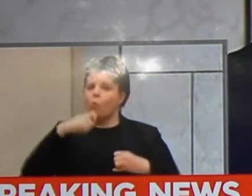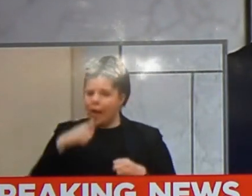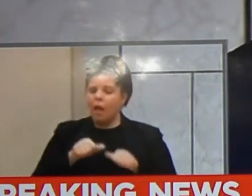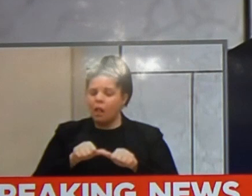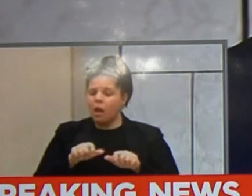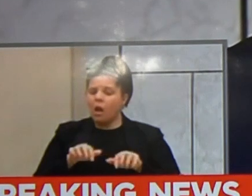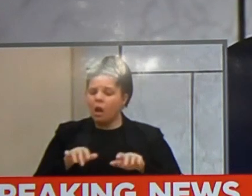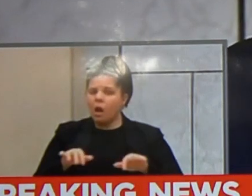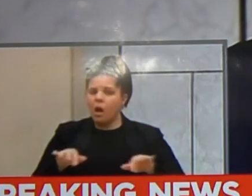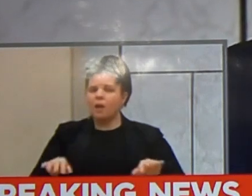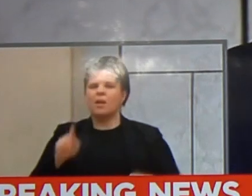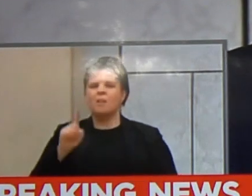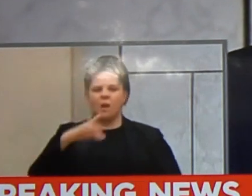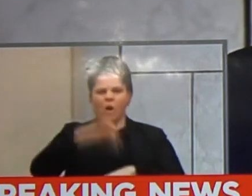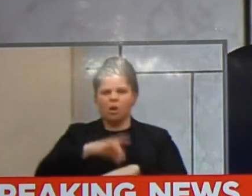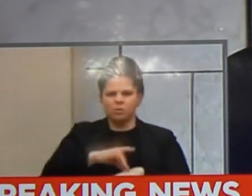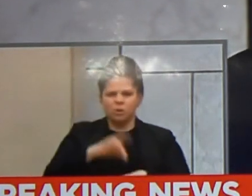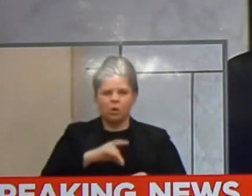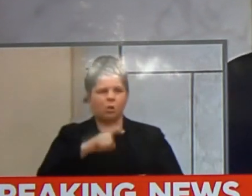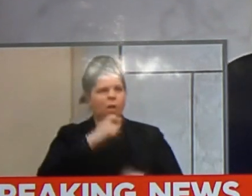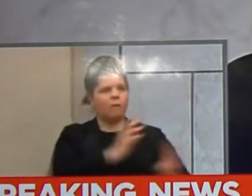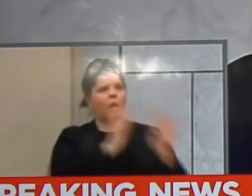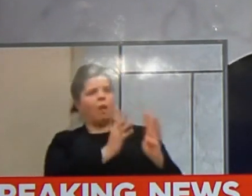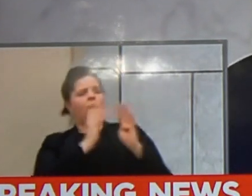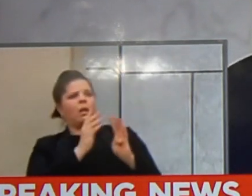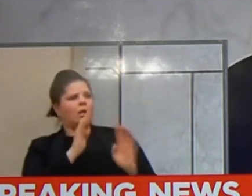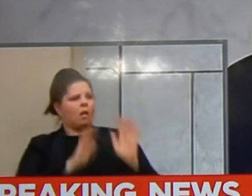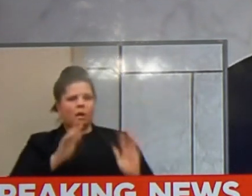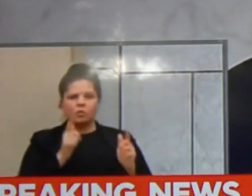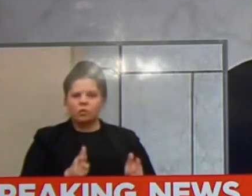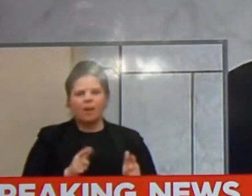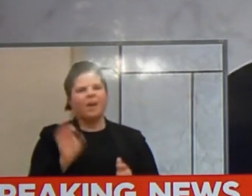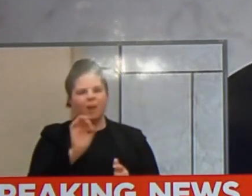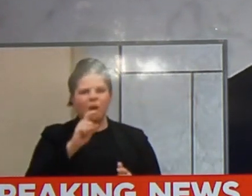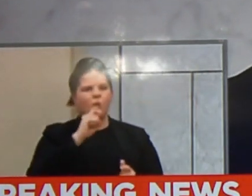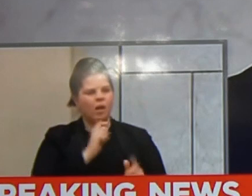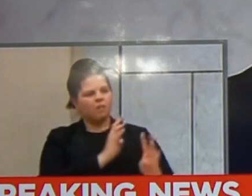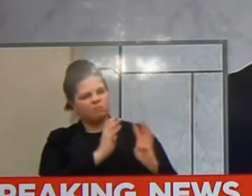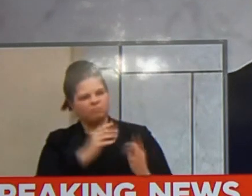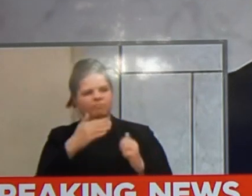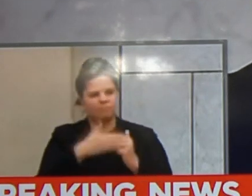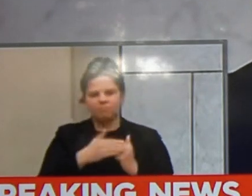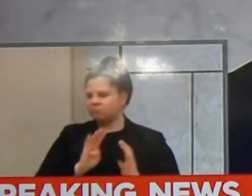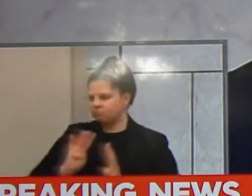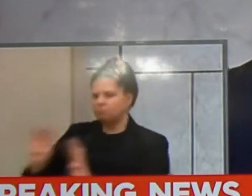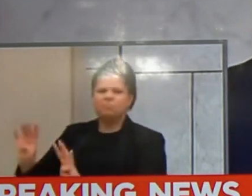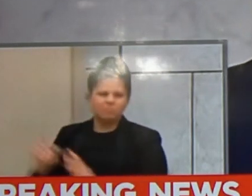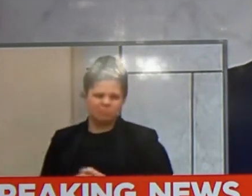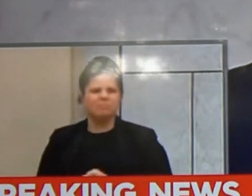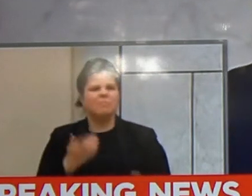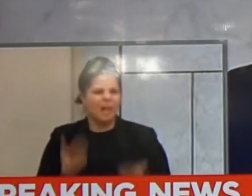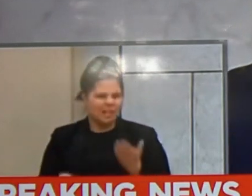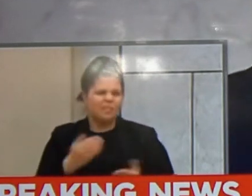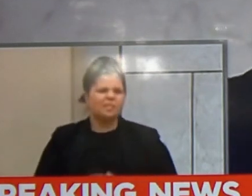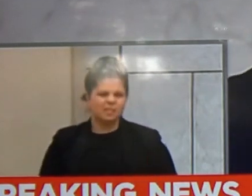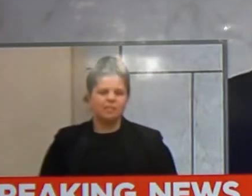our health systems will be able to support the Australian population. The early news on some of this early modelling is